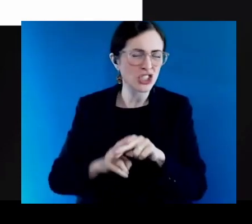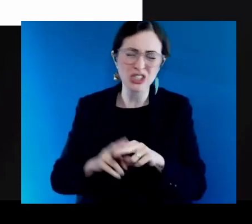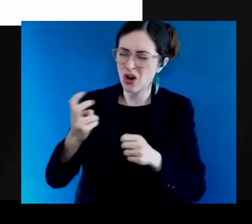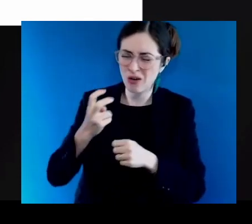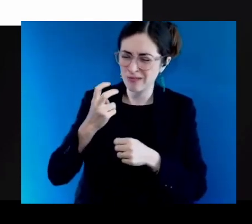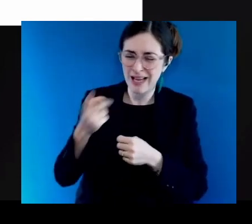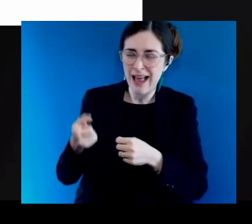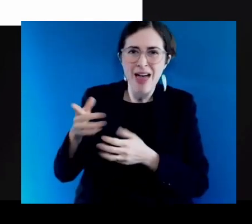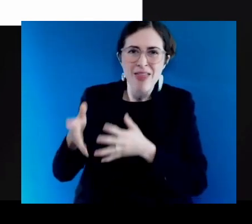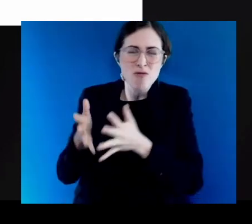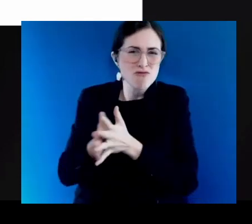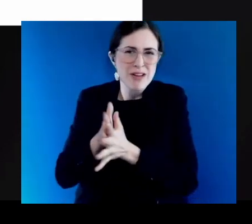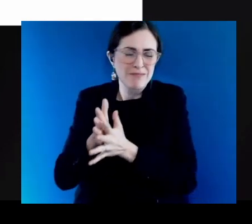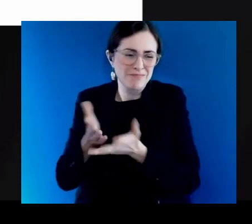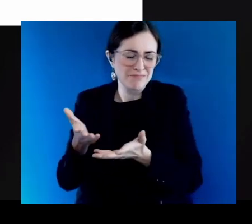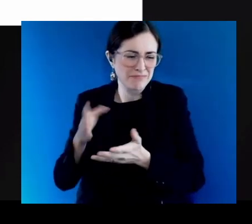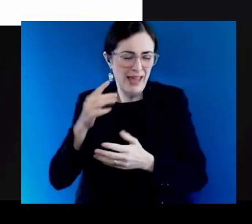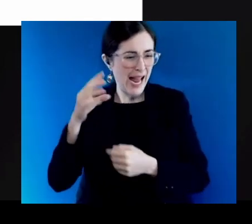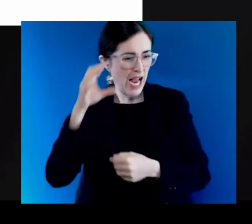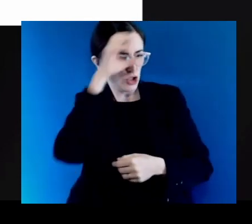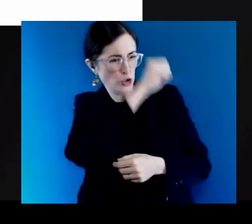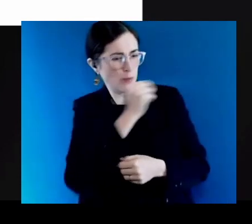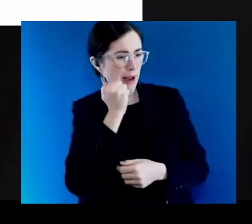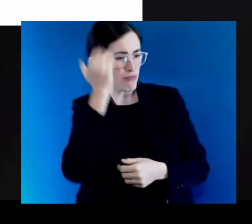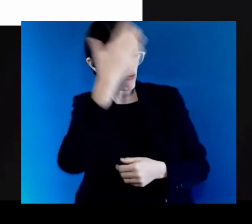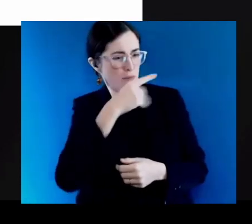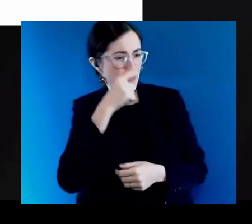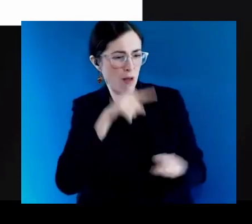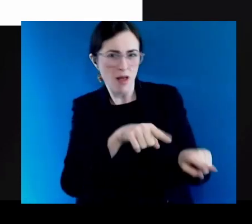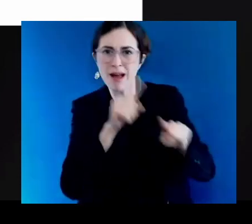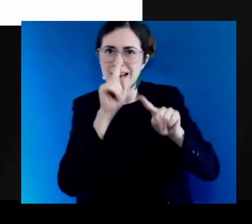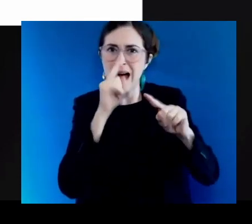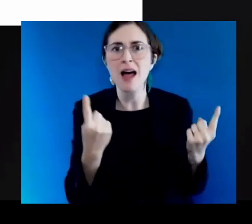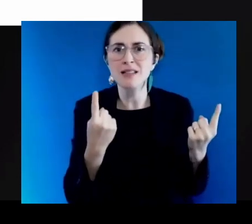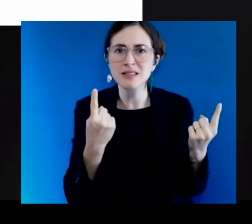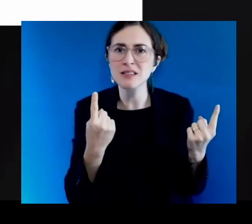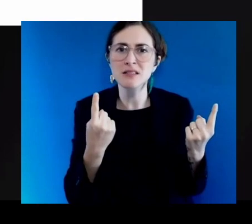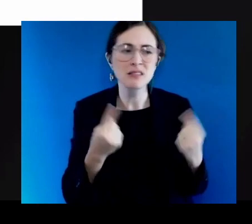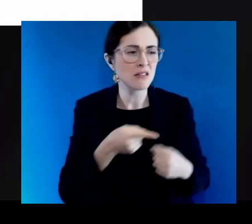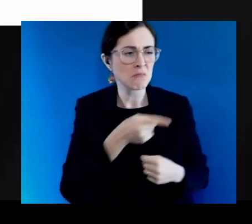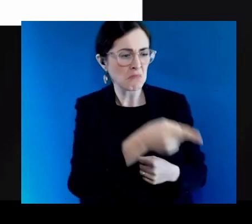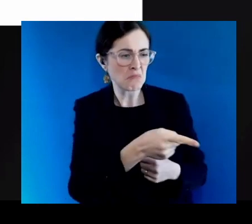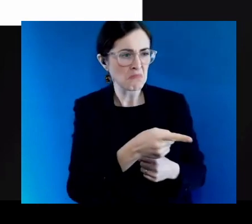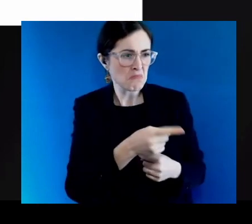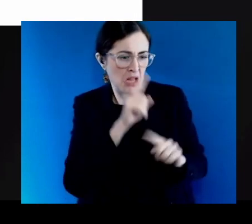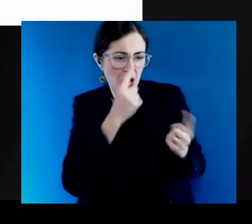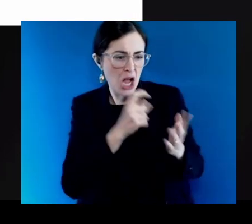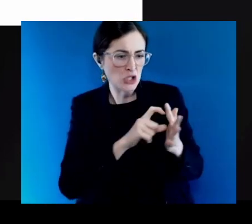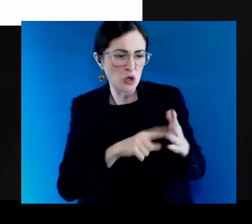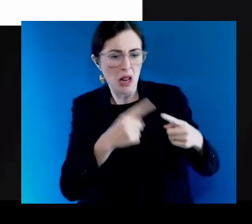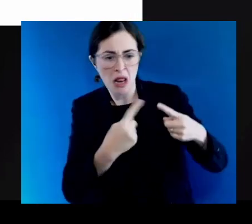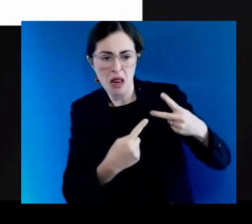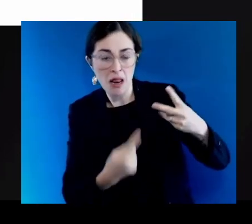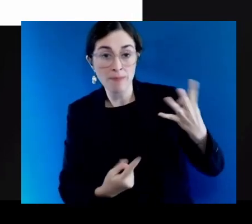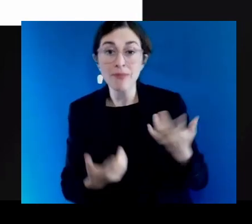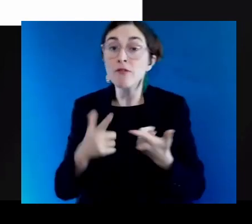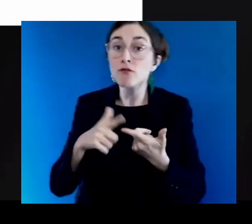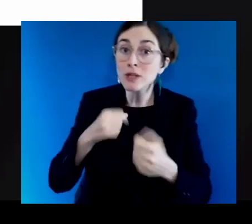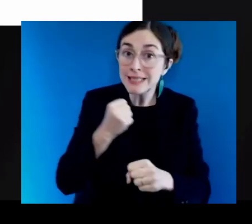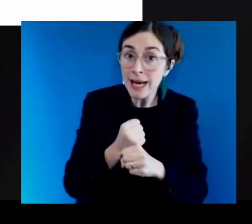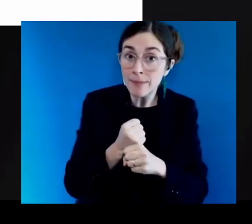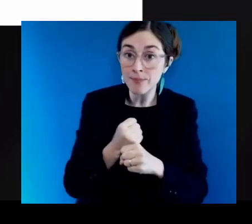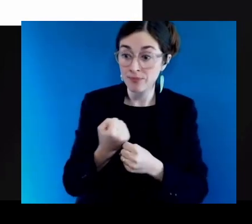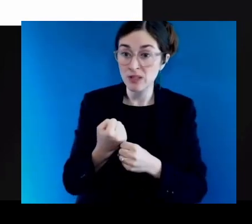First Peoples' culture and rights that reflect English legal concepts. For example, whilst ownership of gold has